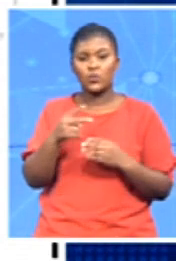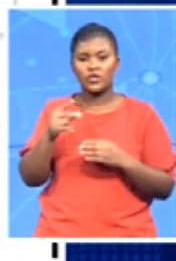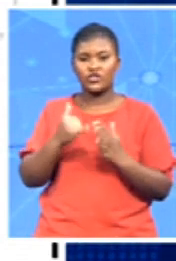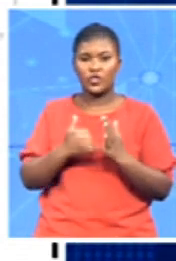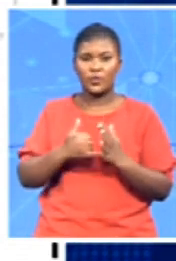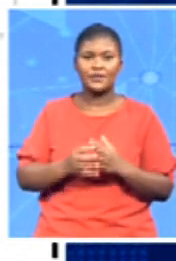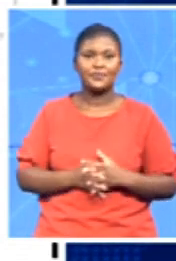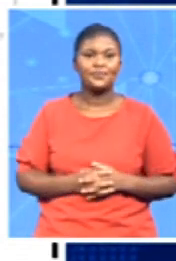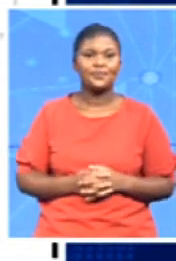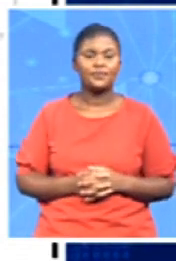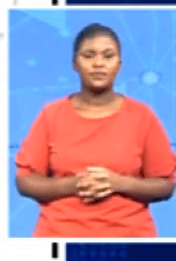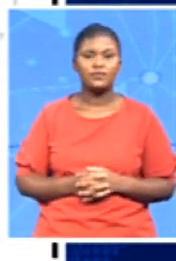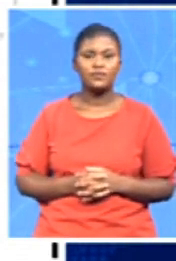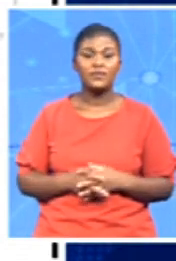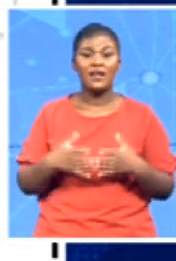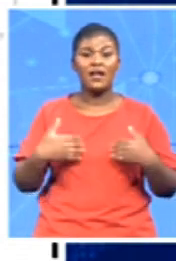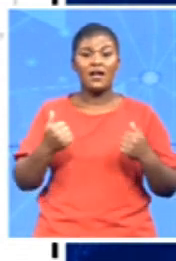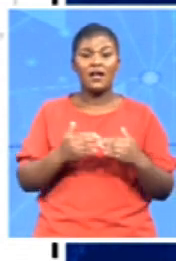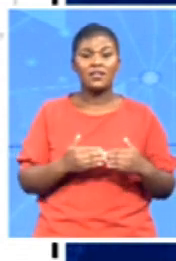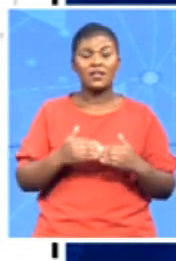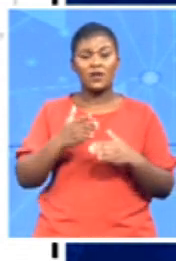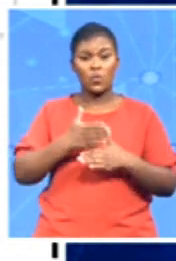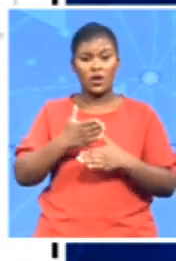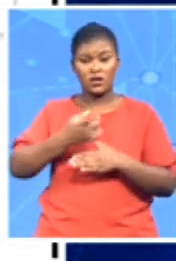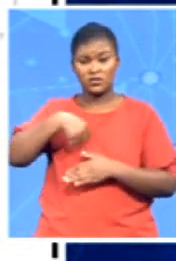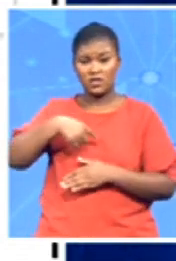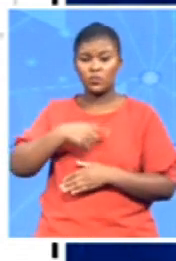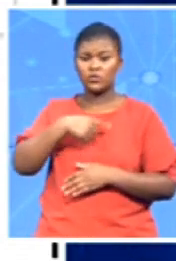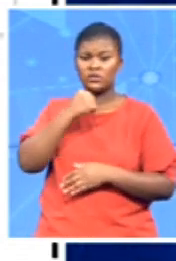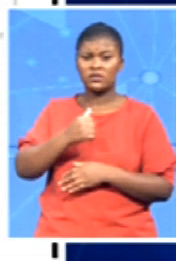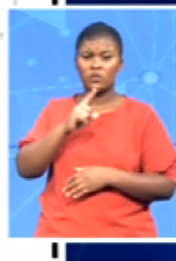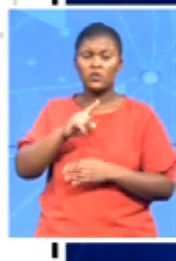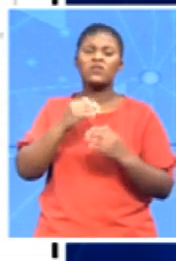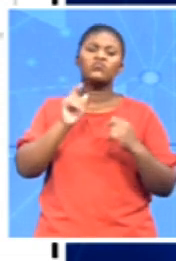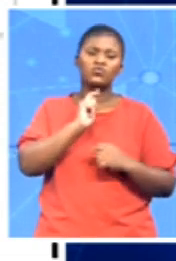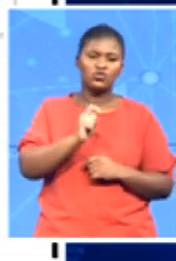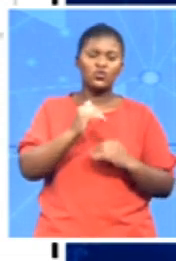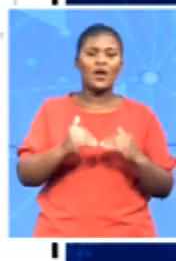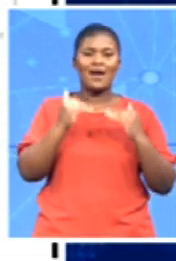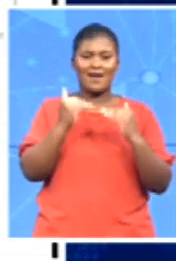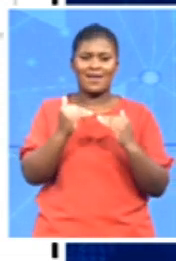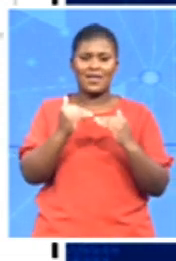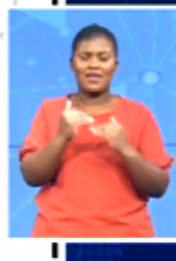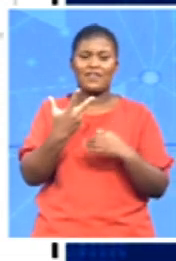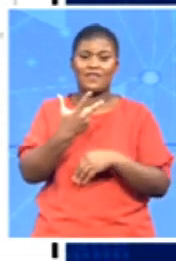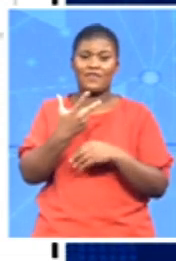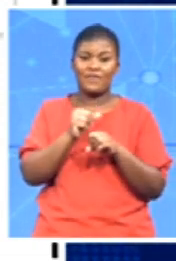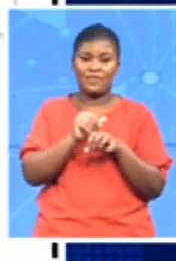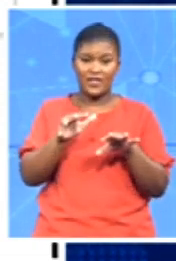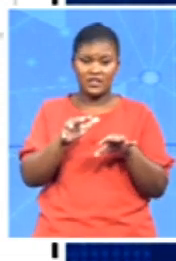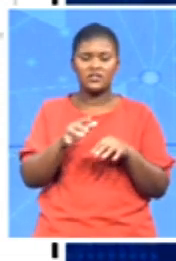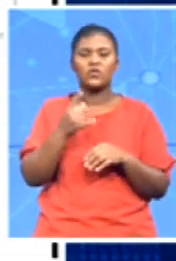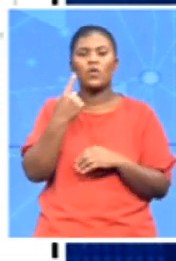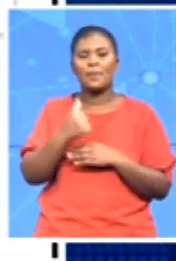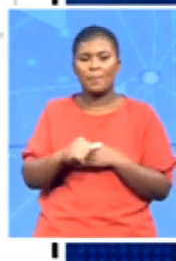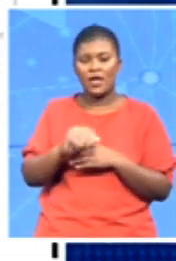workers? We can say that our healthcare workers had the highest infection in one single month for healthcare workers because of Omicron in December.